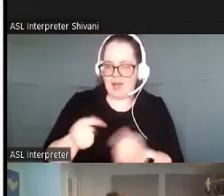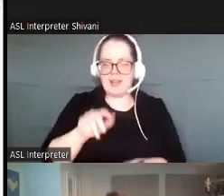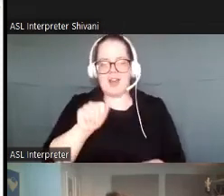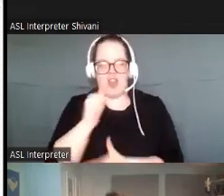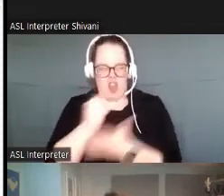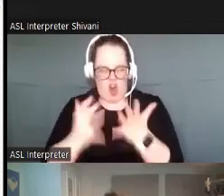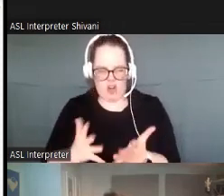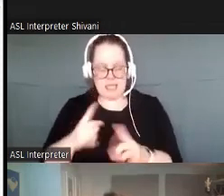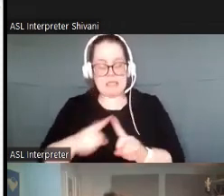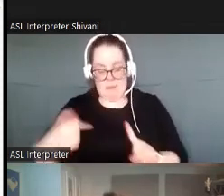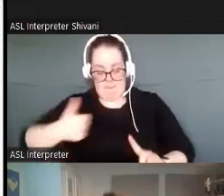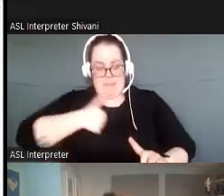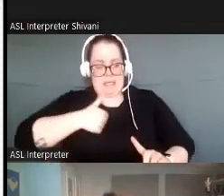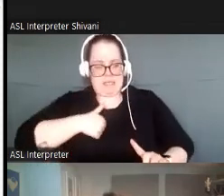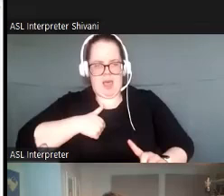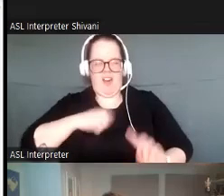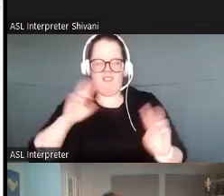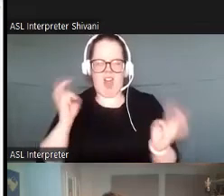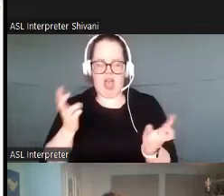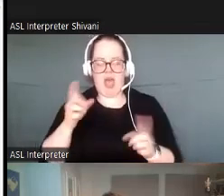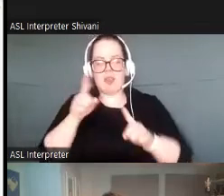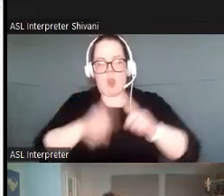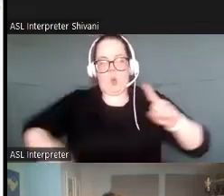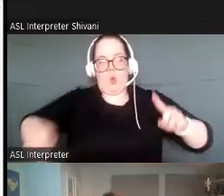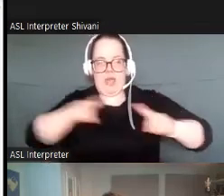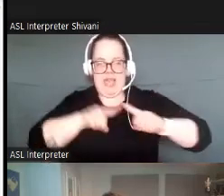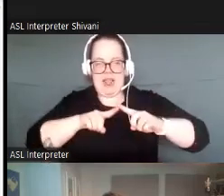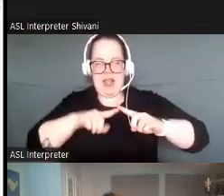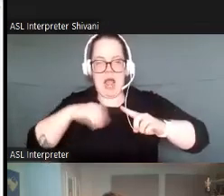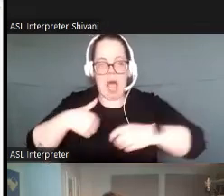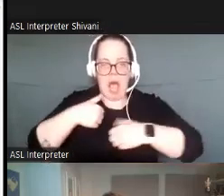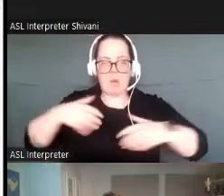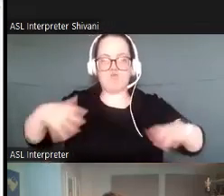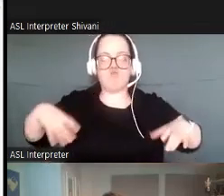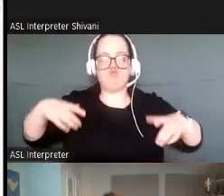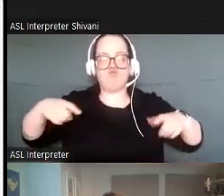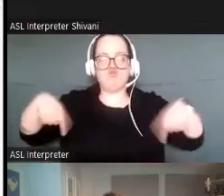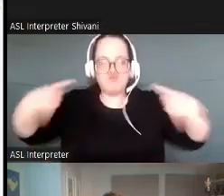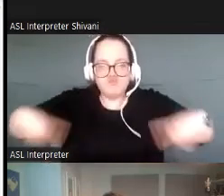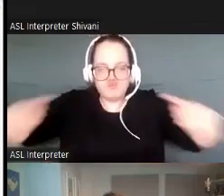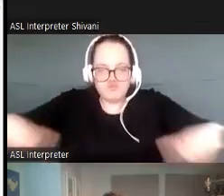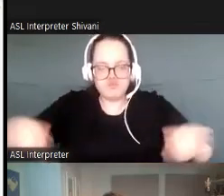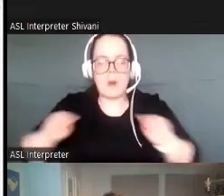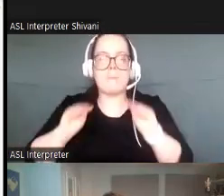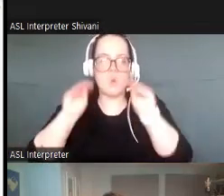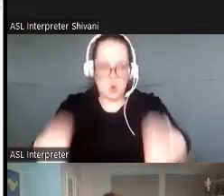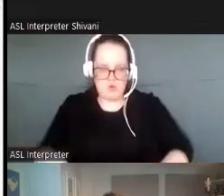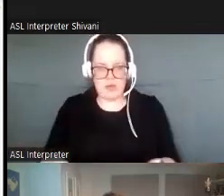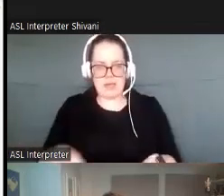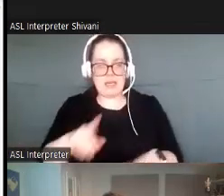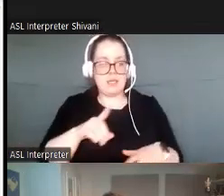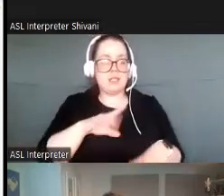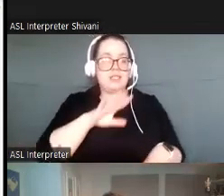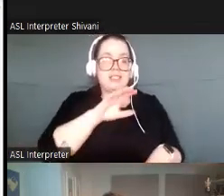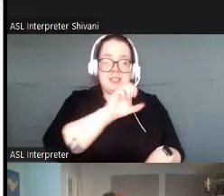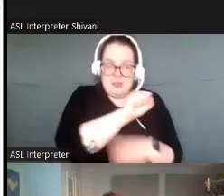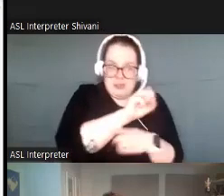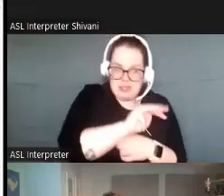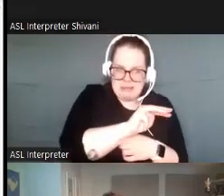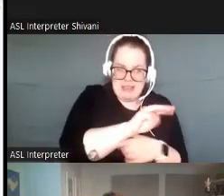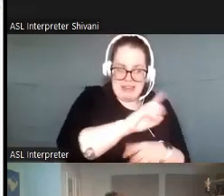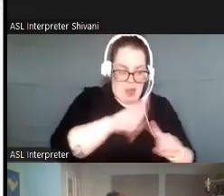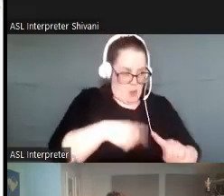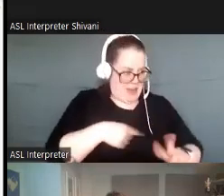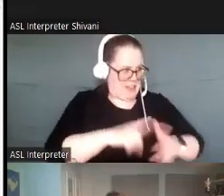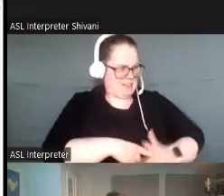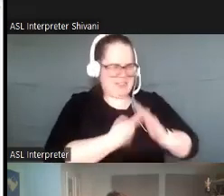this happen for the artists. When we talk about marketing, social media, when I started this, there was no such thing. There was no